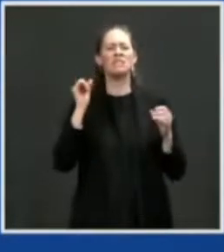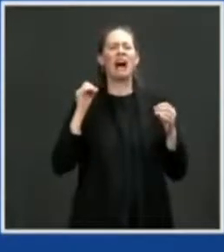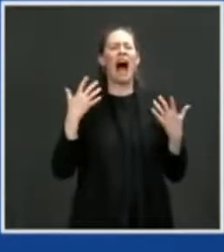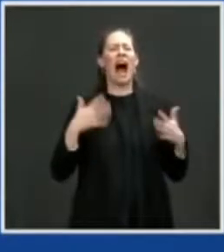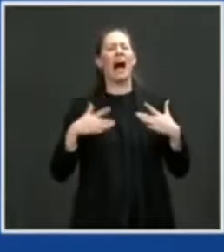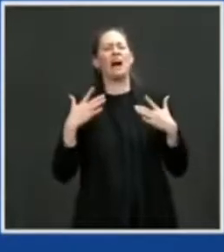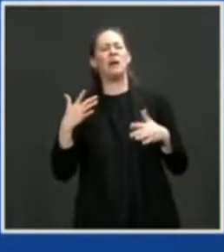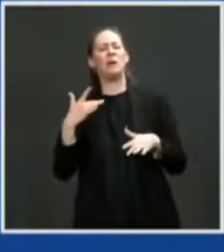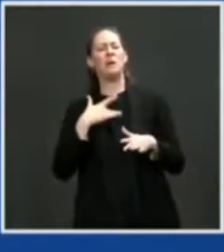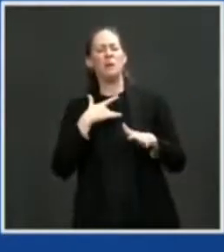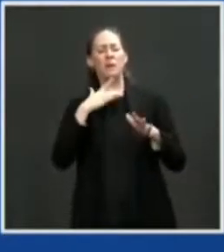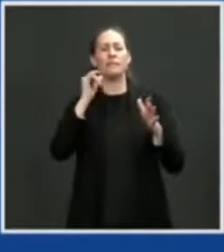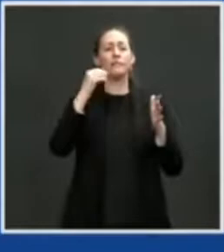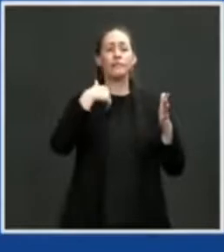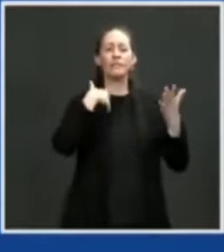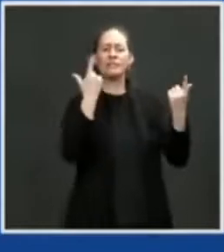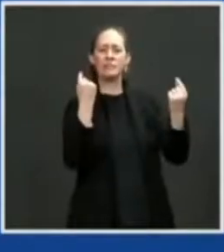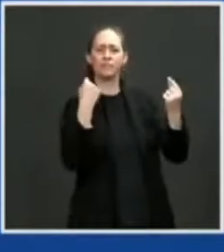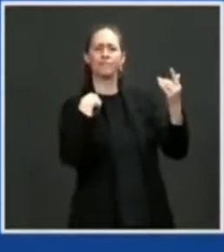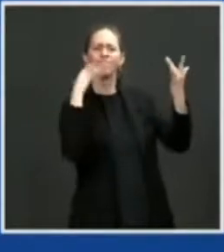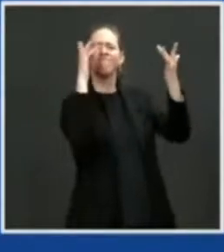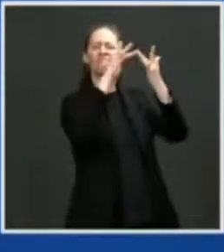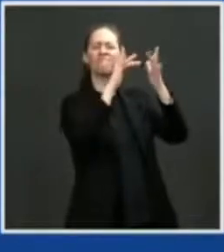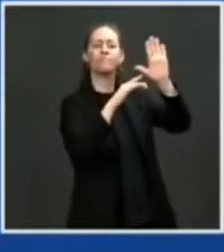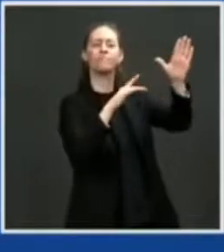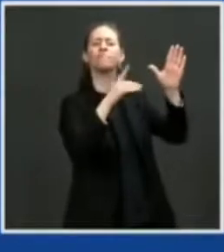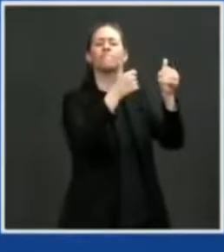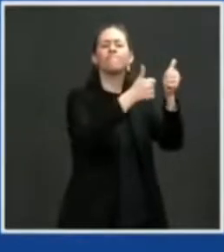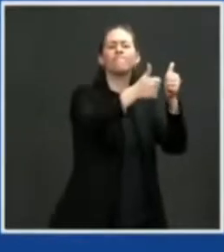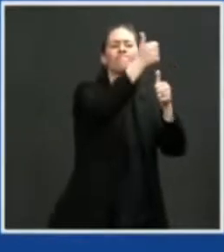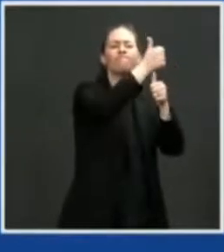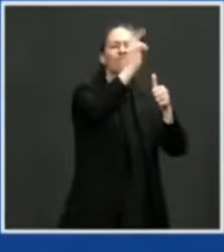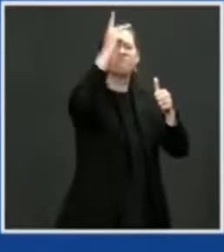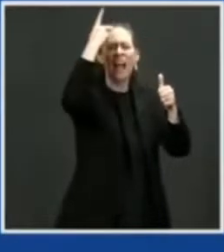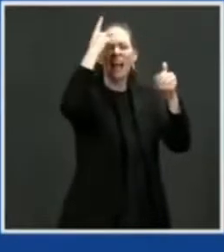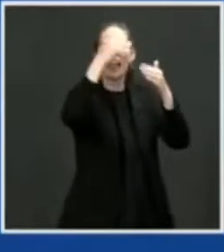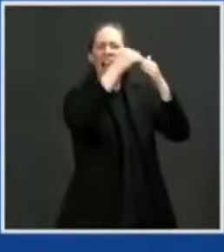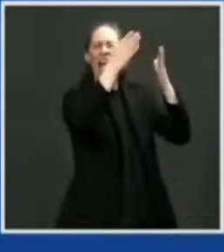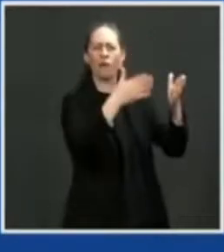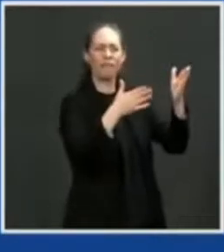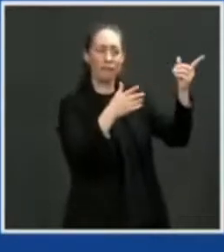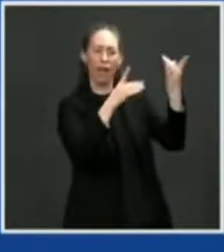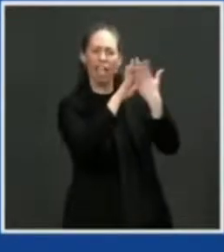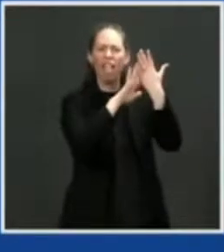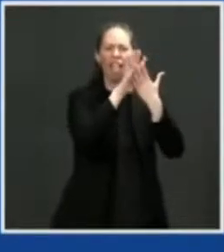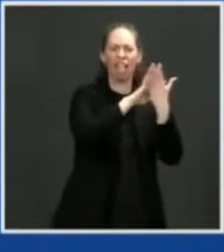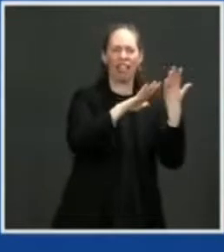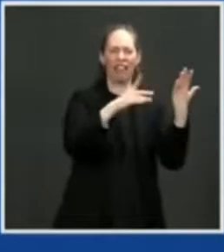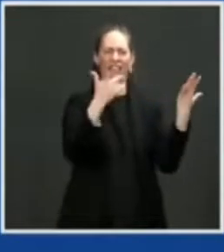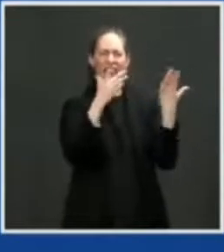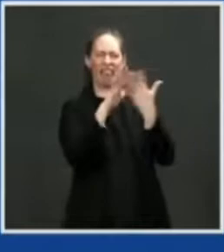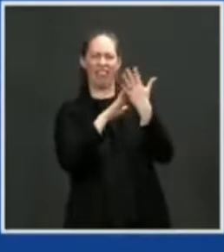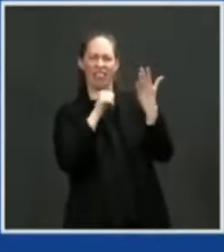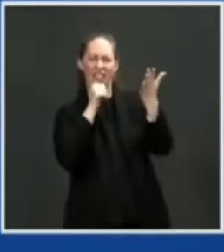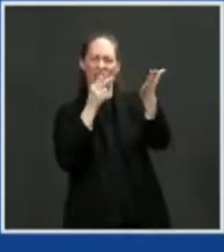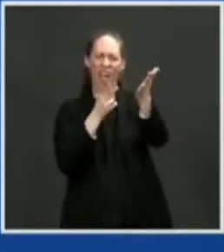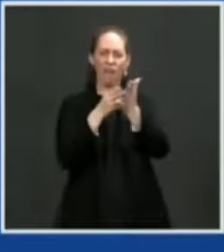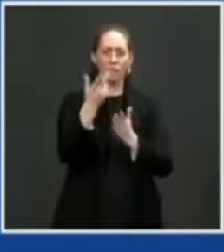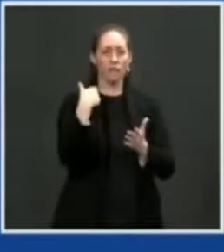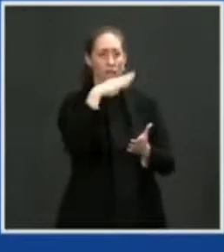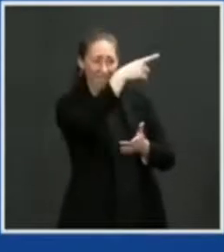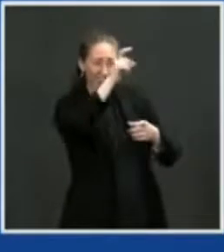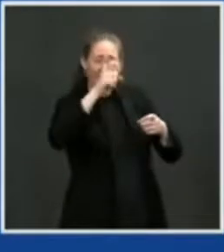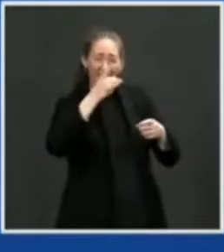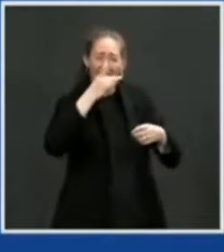that bad. state because so many are corrupt. But I was able to say, okay, you need lighting in the streets to change things. Okay, you need I'll put the lighting lights.